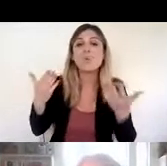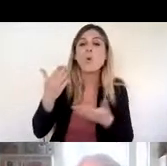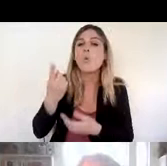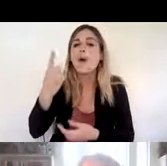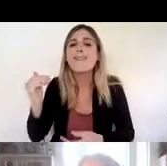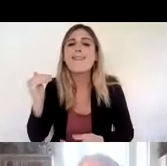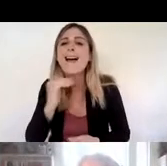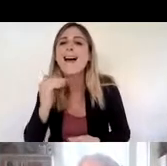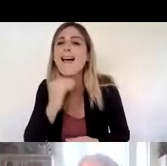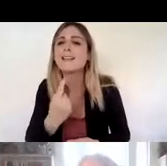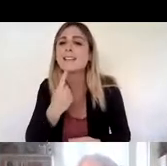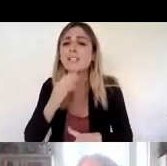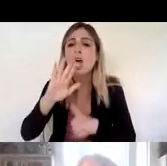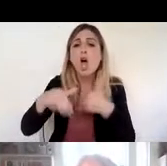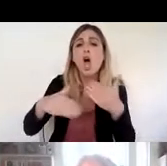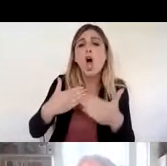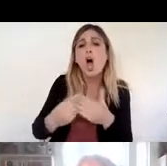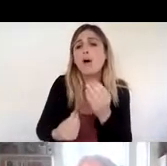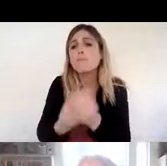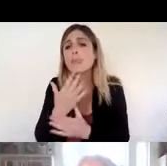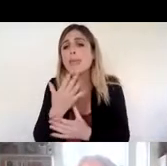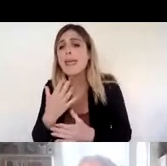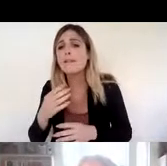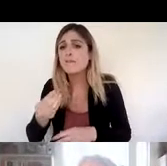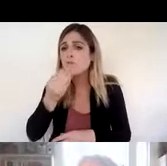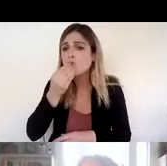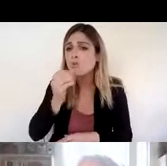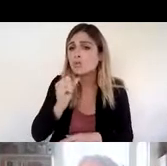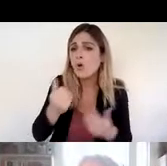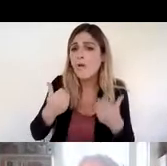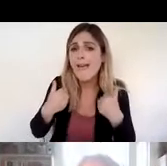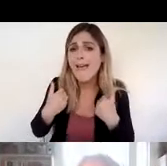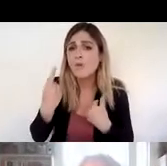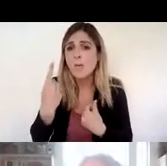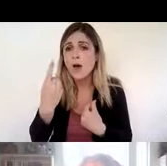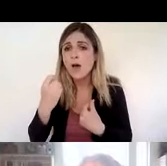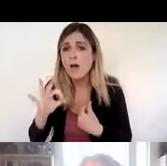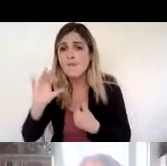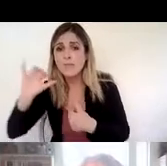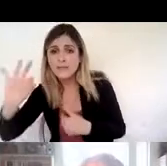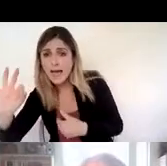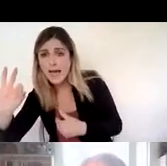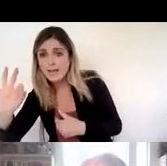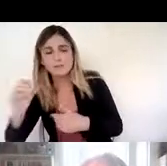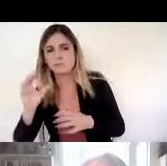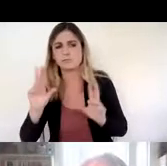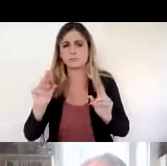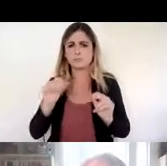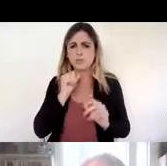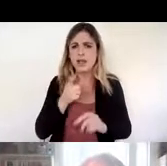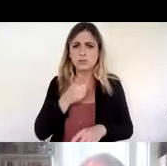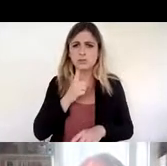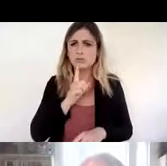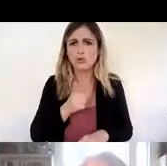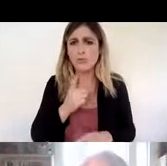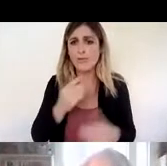all plant foods are completely lacking in at least one essential amino acid. That is not true. They have all nine of them. They are always a little bit low